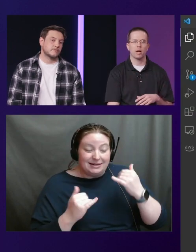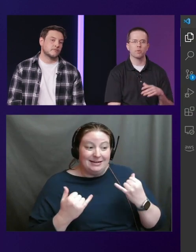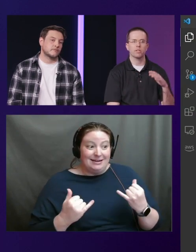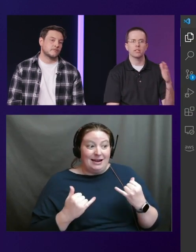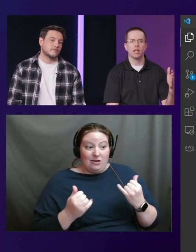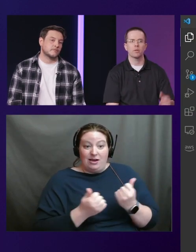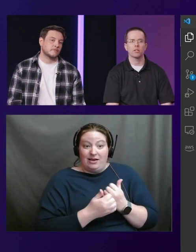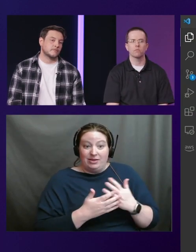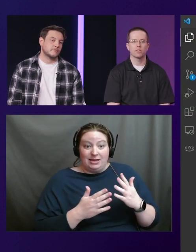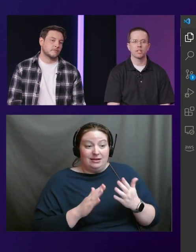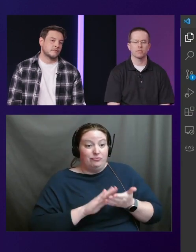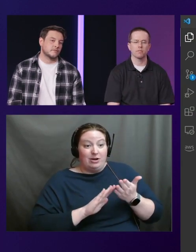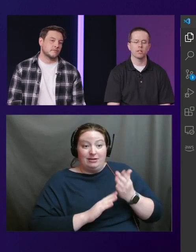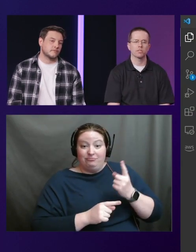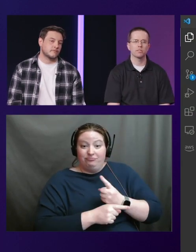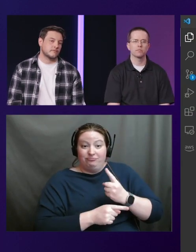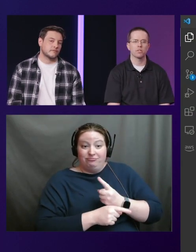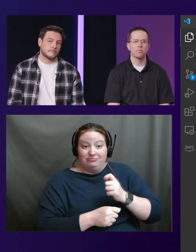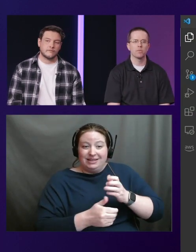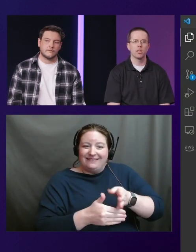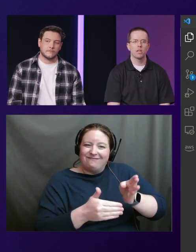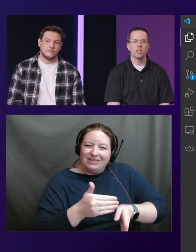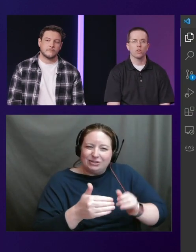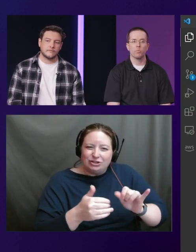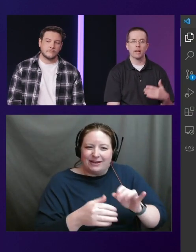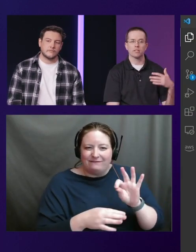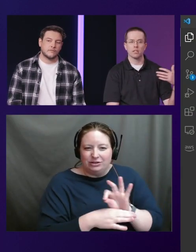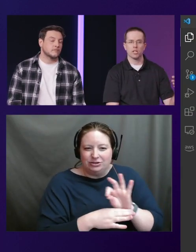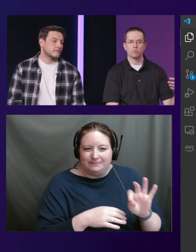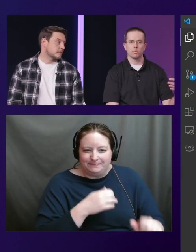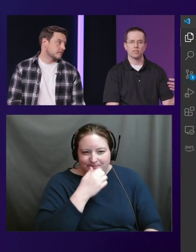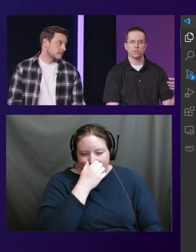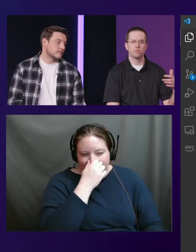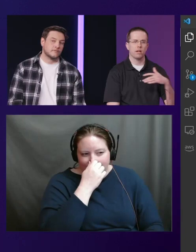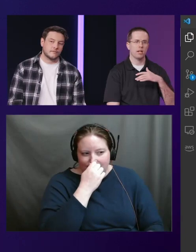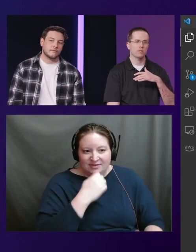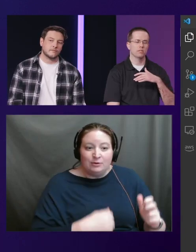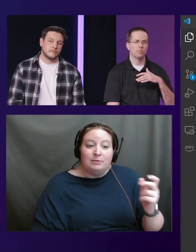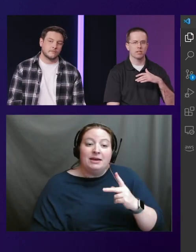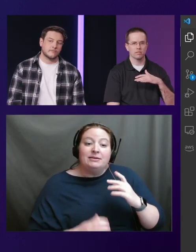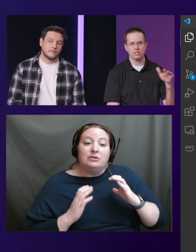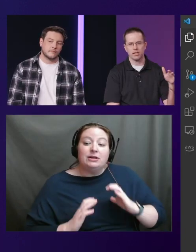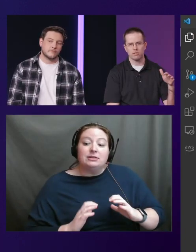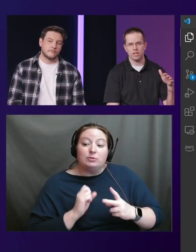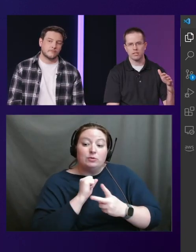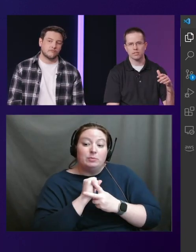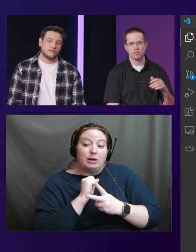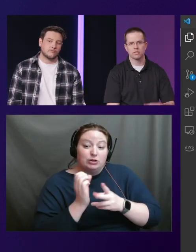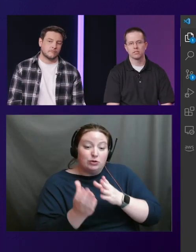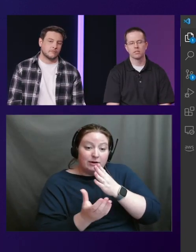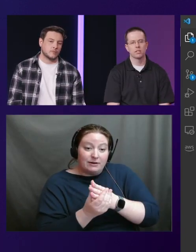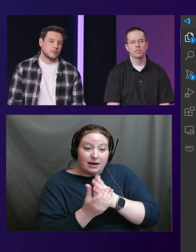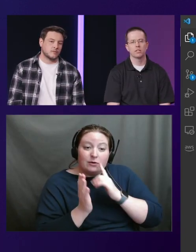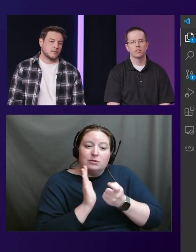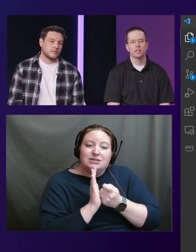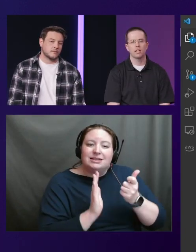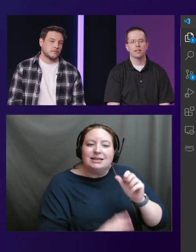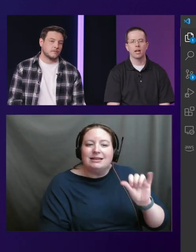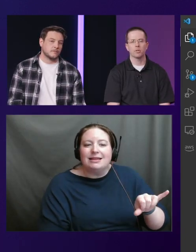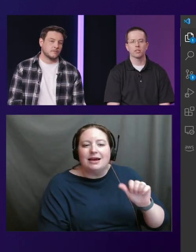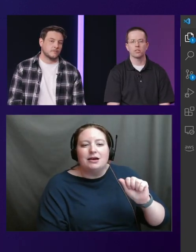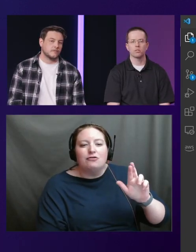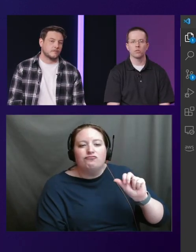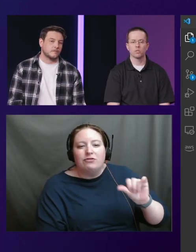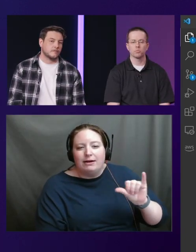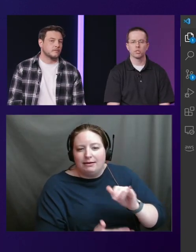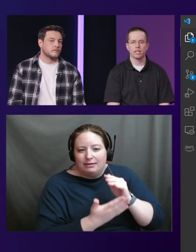running properly, now we can go finish out that function. So I'll go back to the customer repository file. I'm going to delete that array list. And now I'm